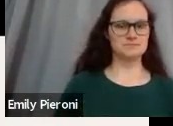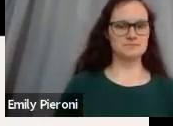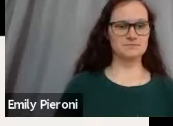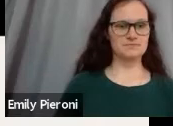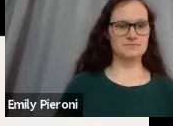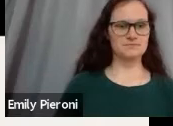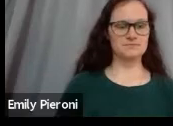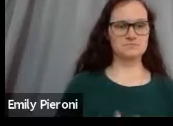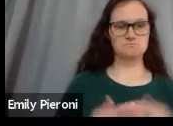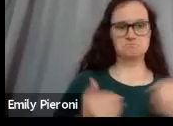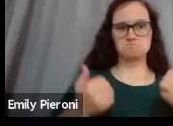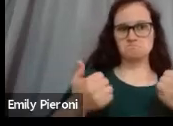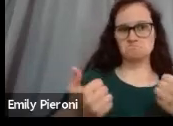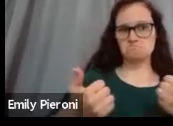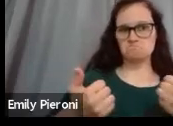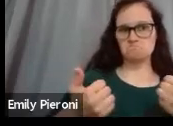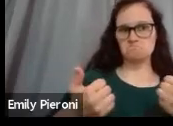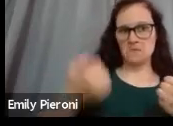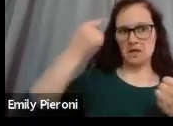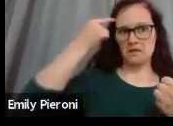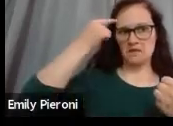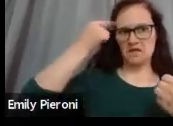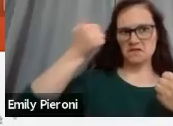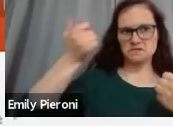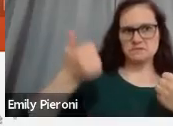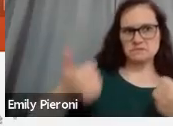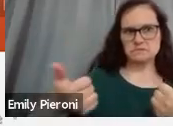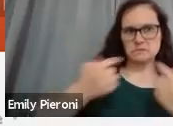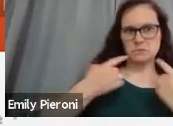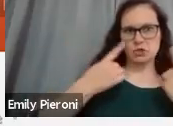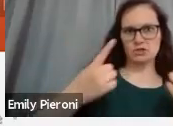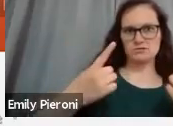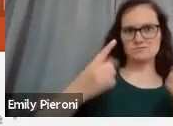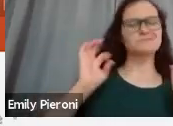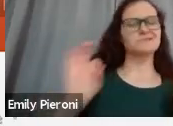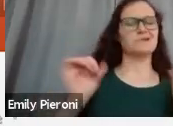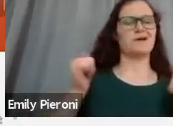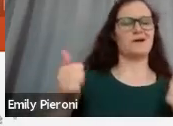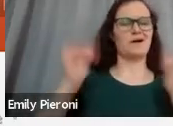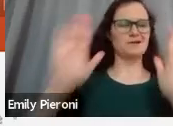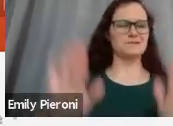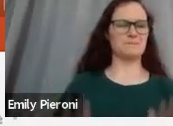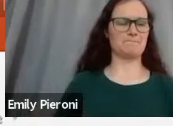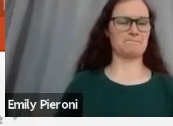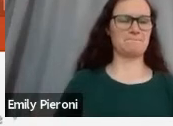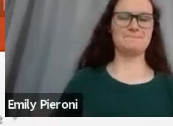good. I think that this is going to work. Here we go. Okay.